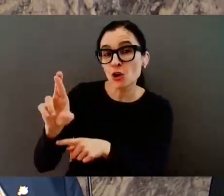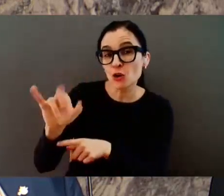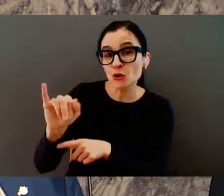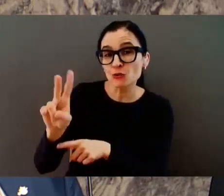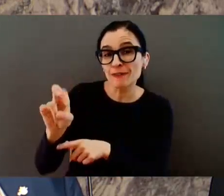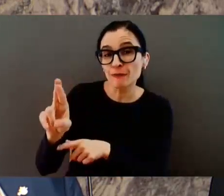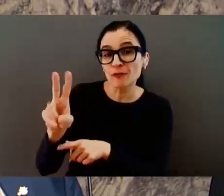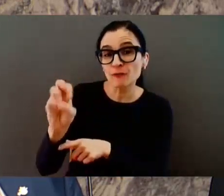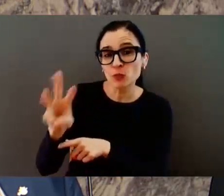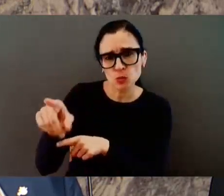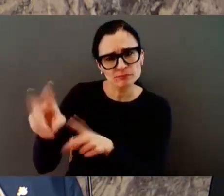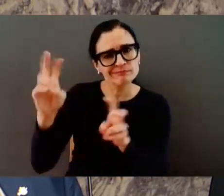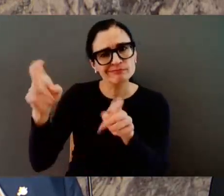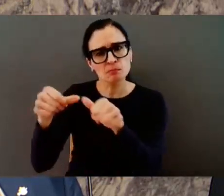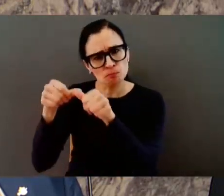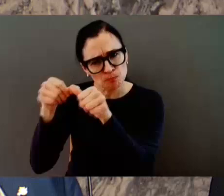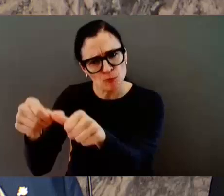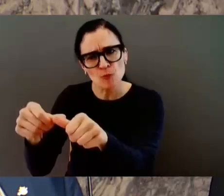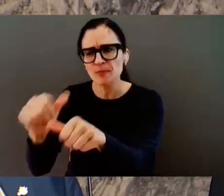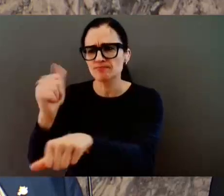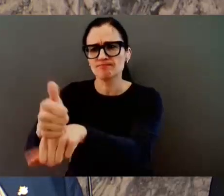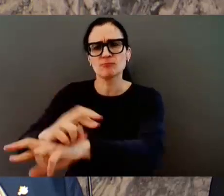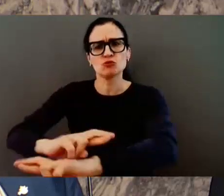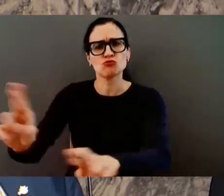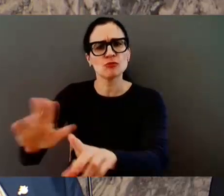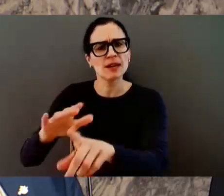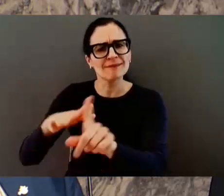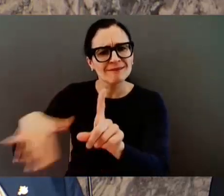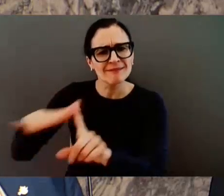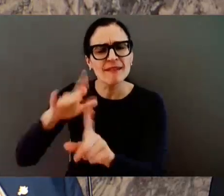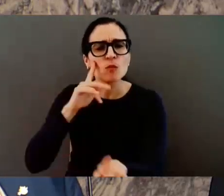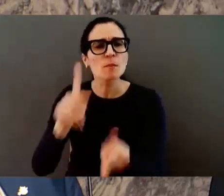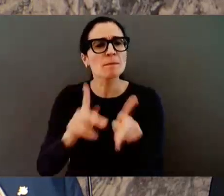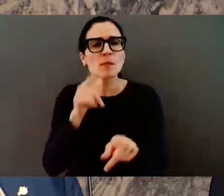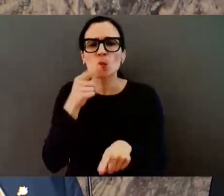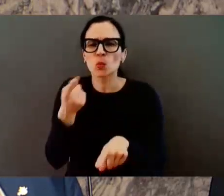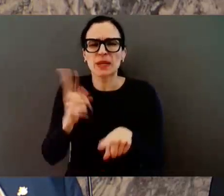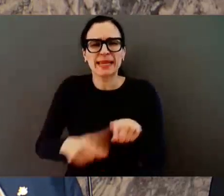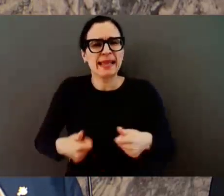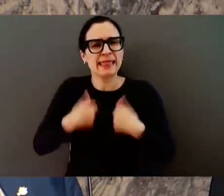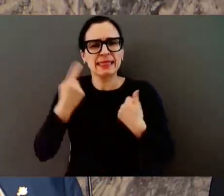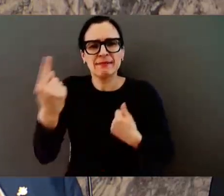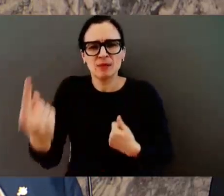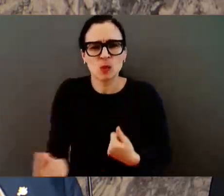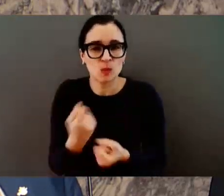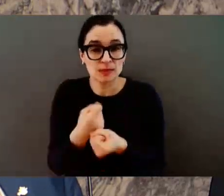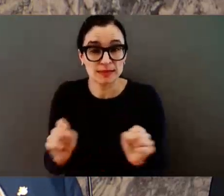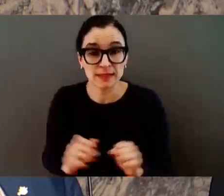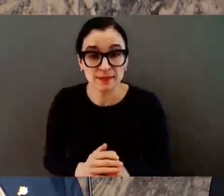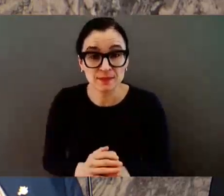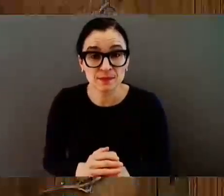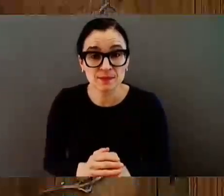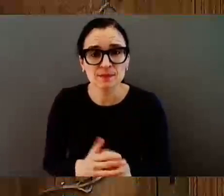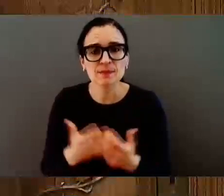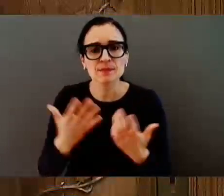of people like Reagan so that they can maintain a reasonable quality of life and not end up on the streets?